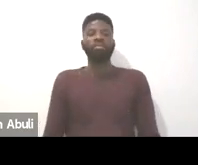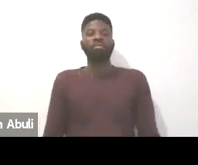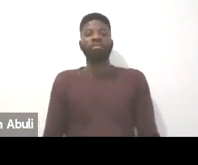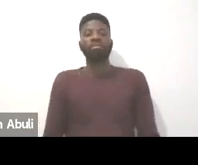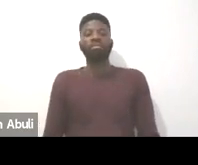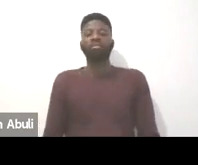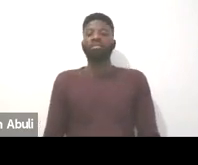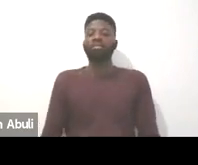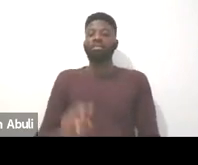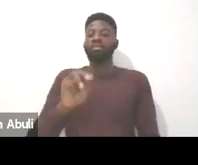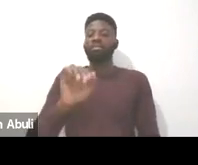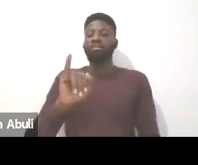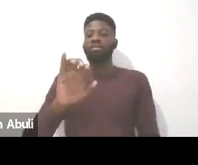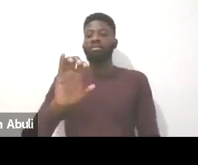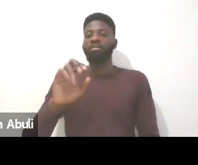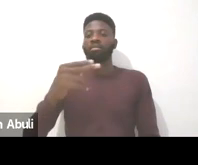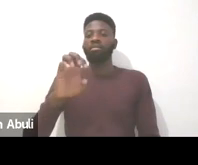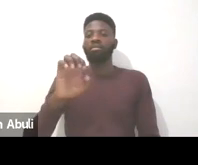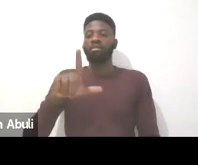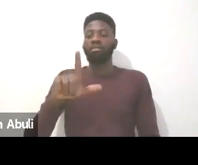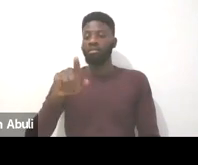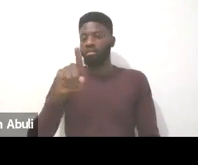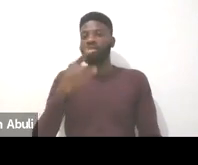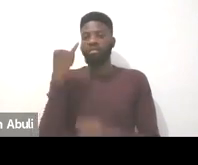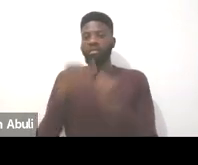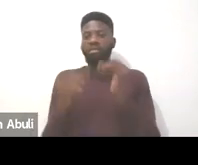Michael, you're the last person since we need to go into today's topic.